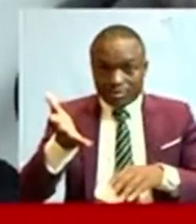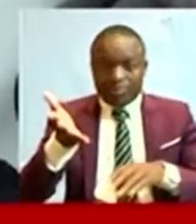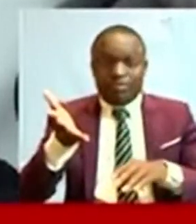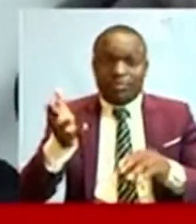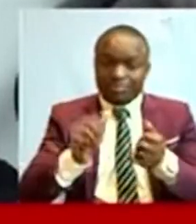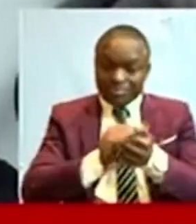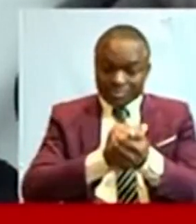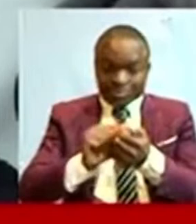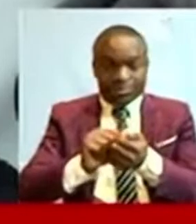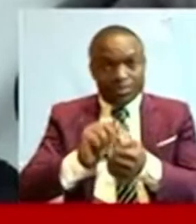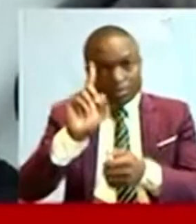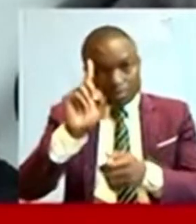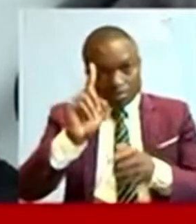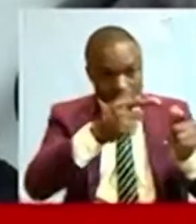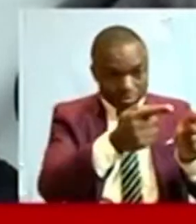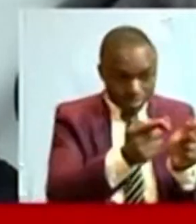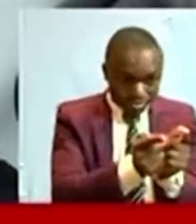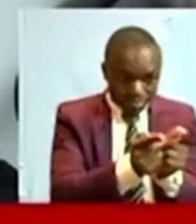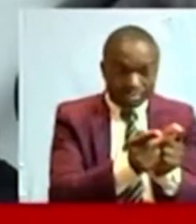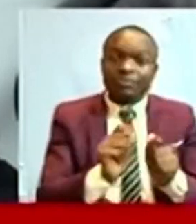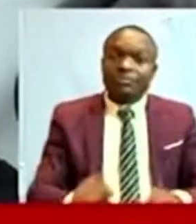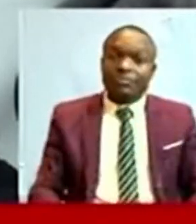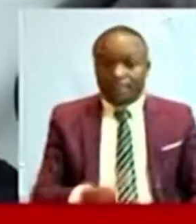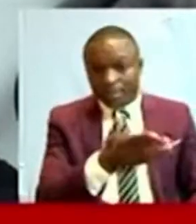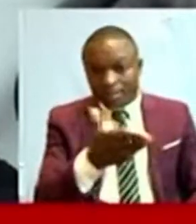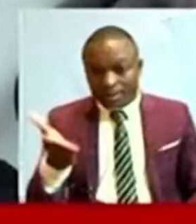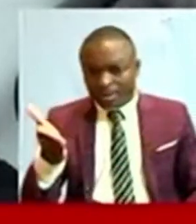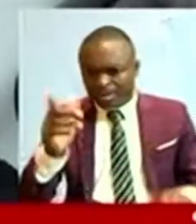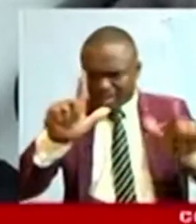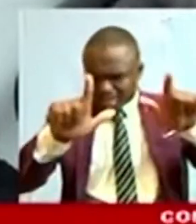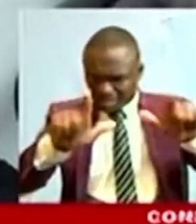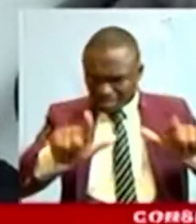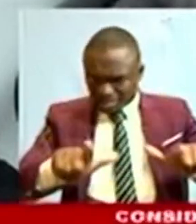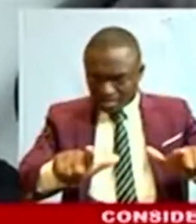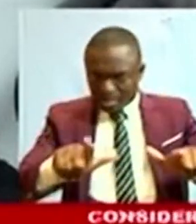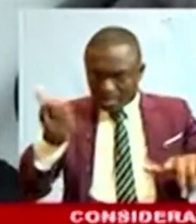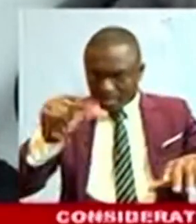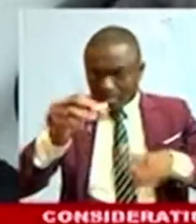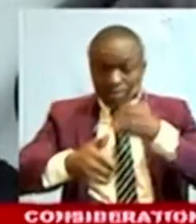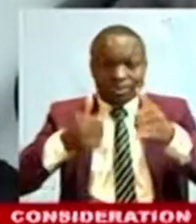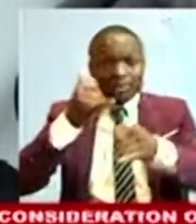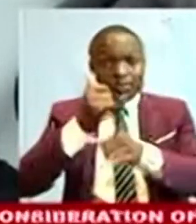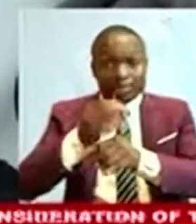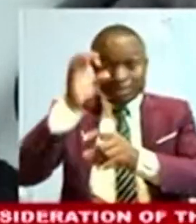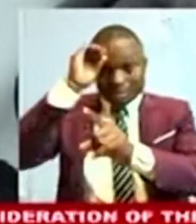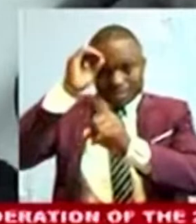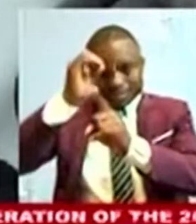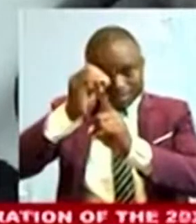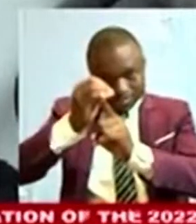Category number 1 was those below 10 years. The target